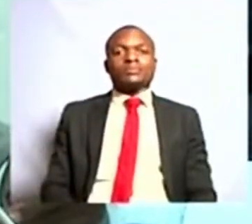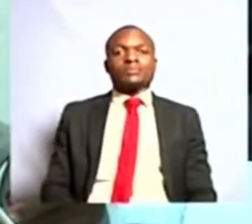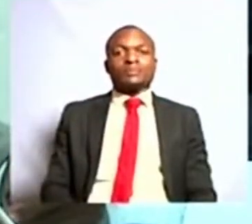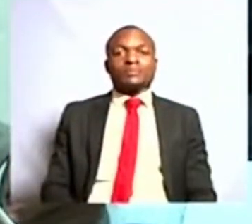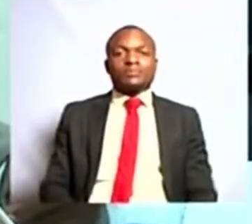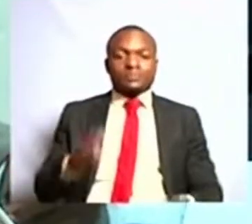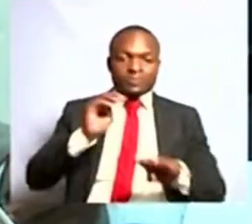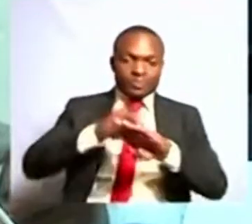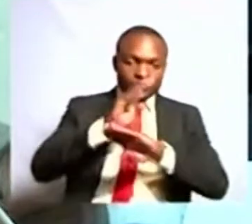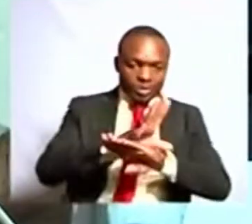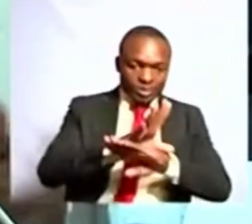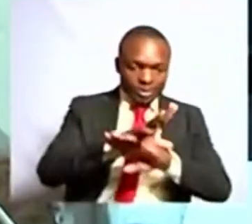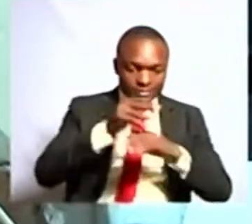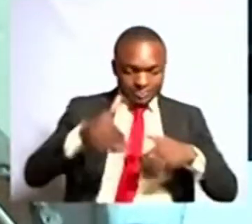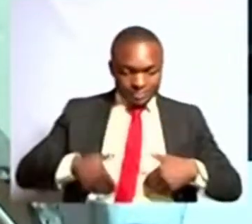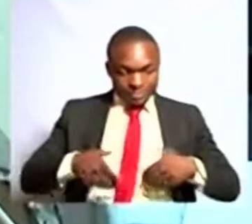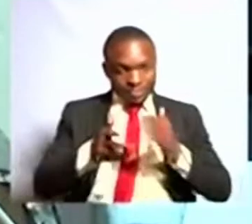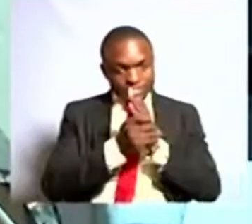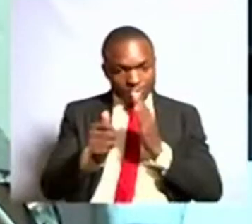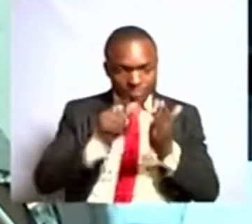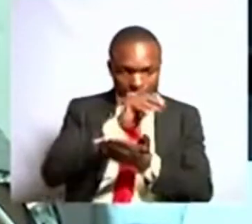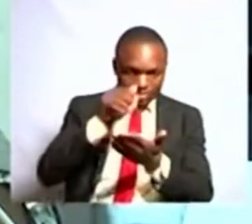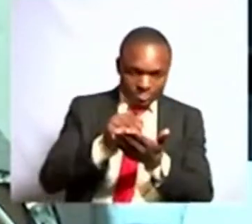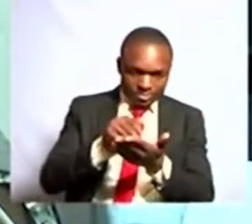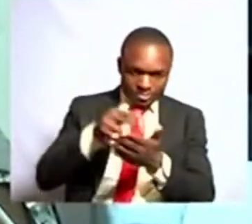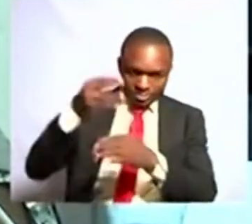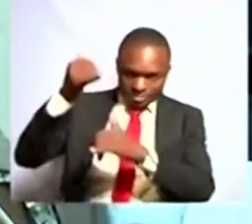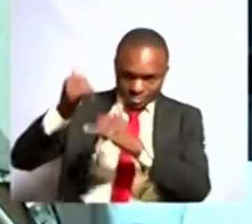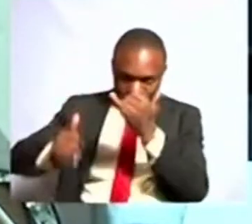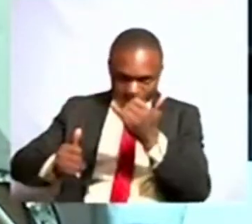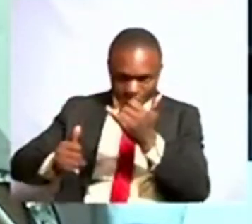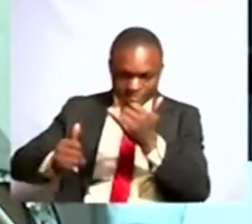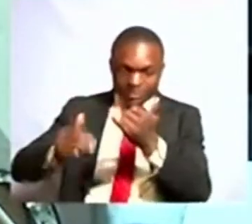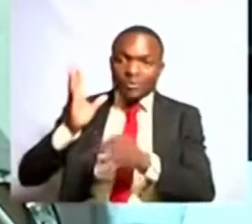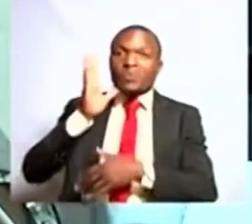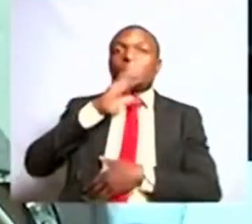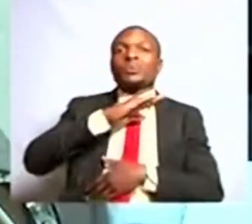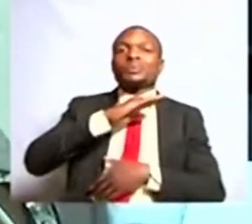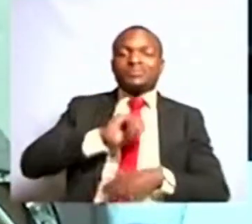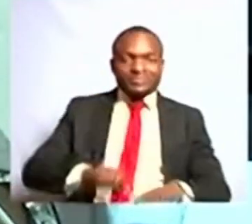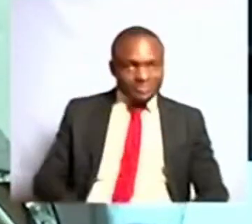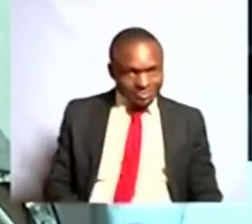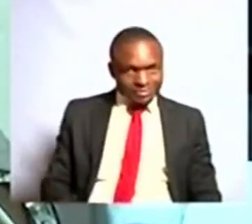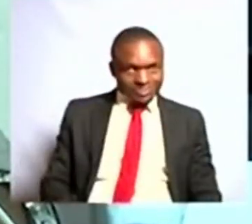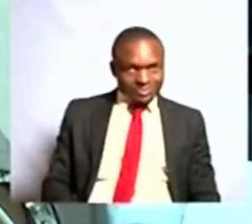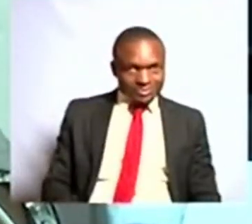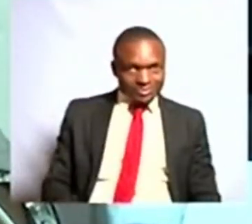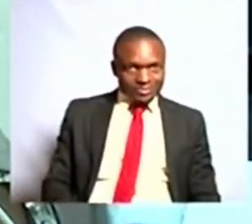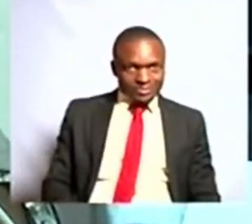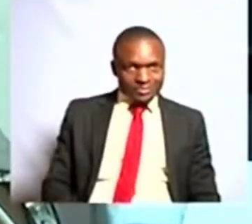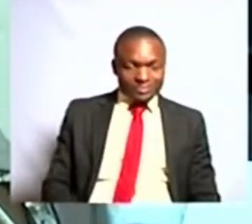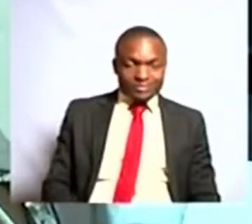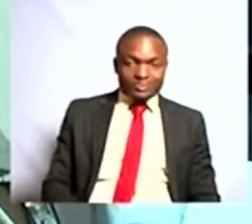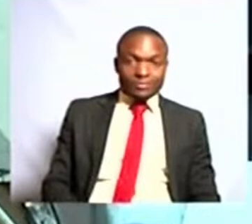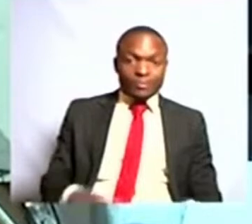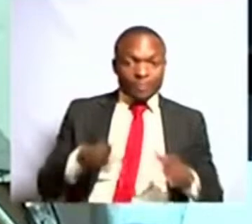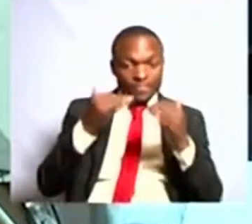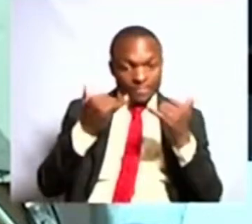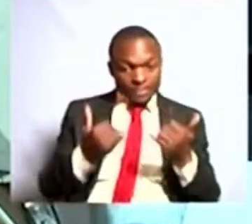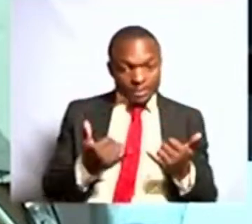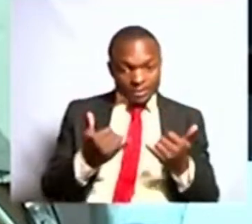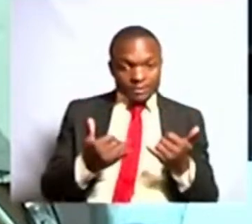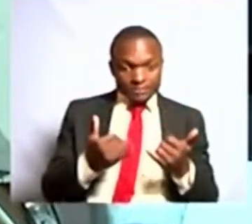The Mbala Youth Skills Center is complete. And we are in the